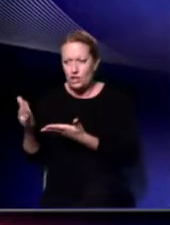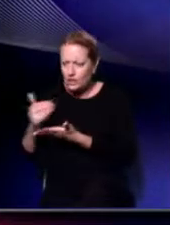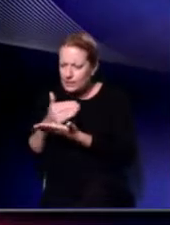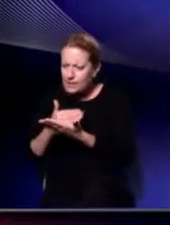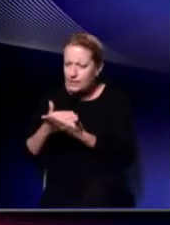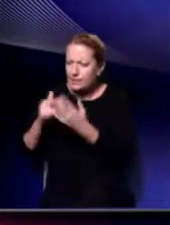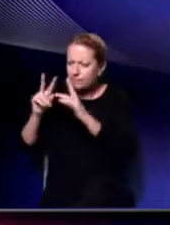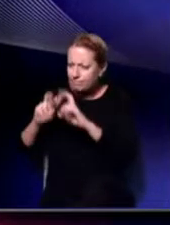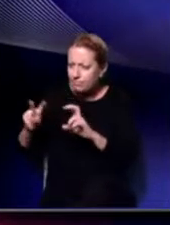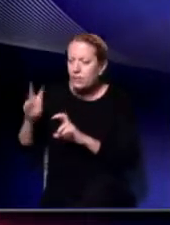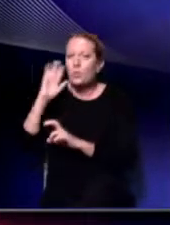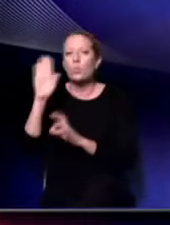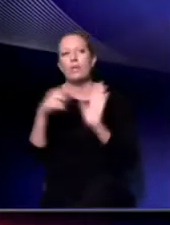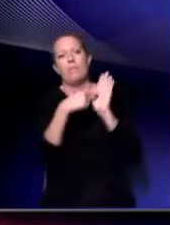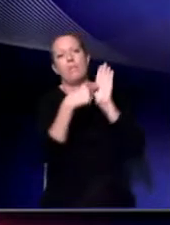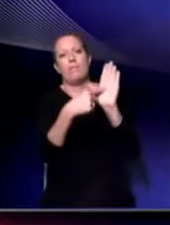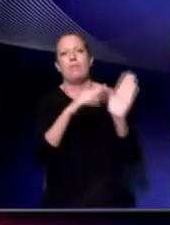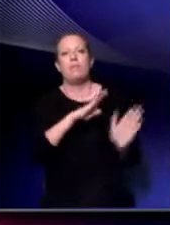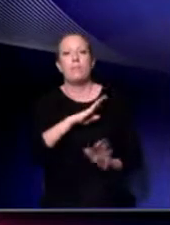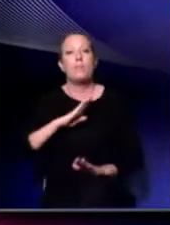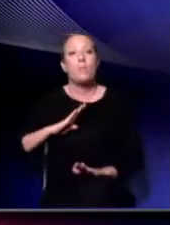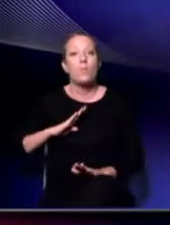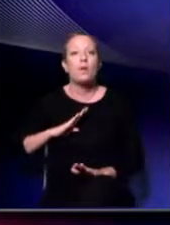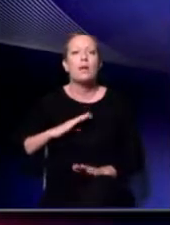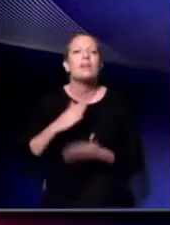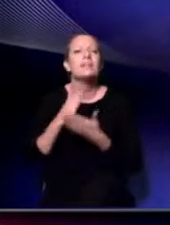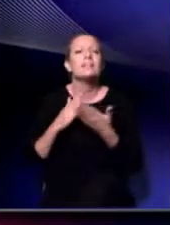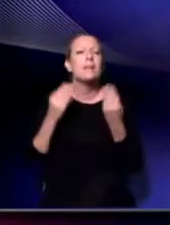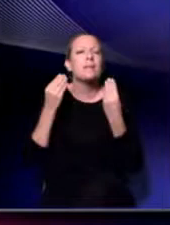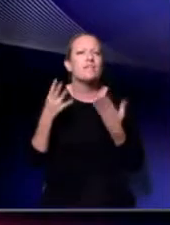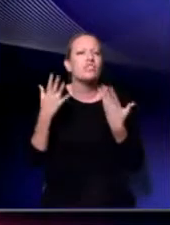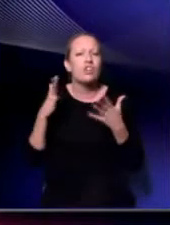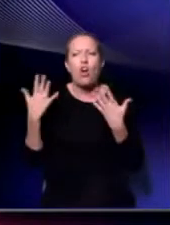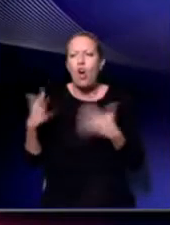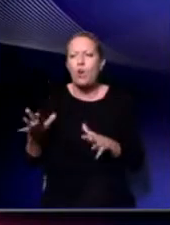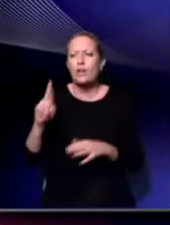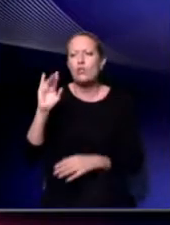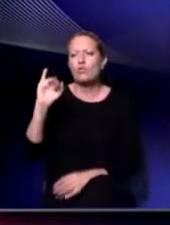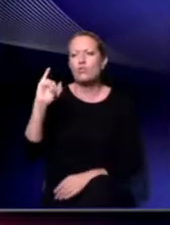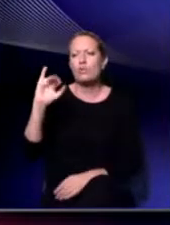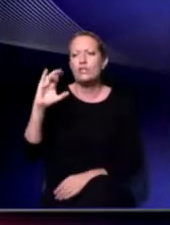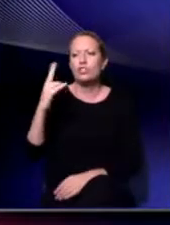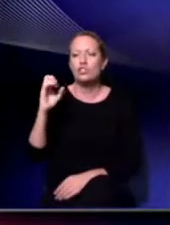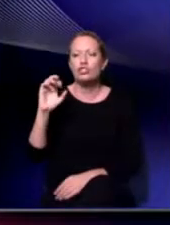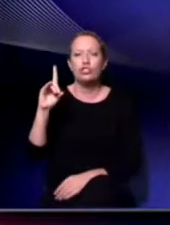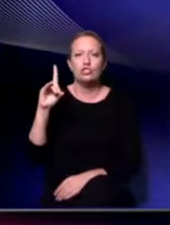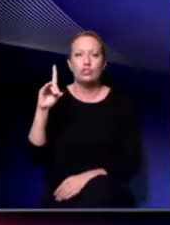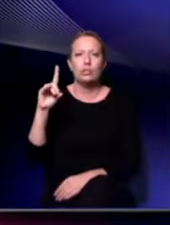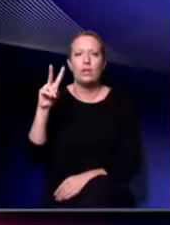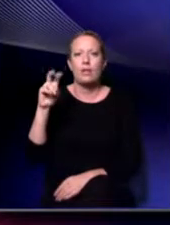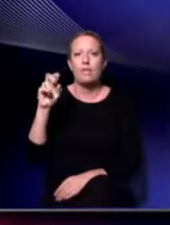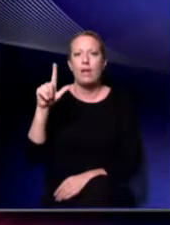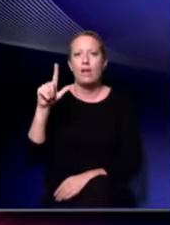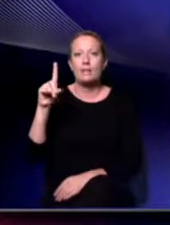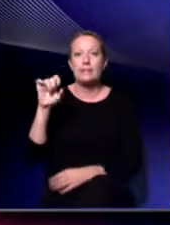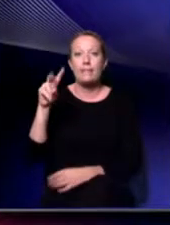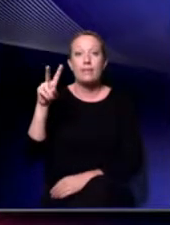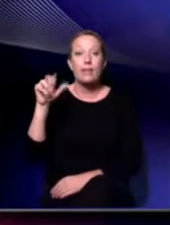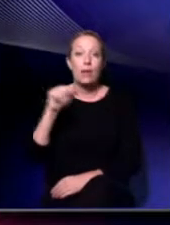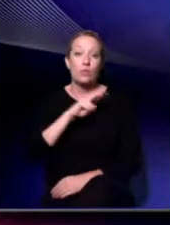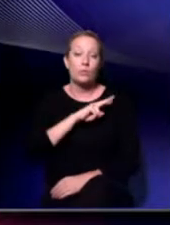some information already being provided by Richard Valdivia, and you will hear from him a little bit